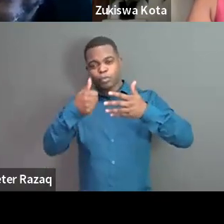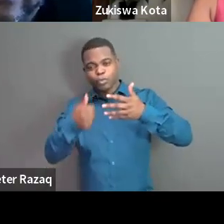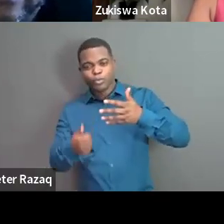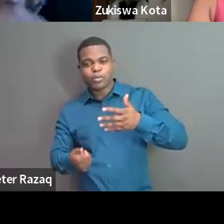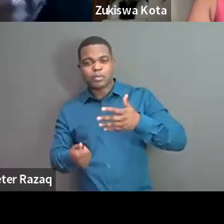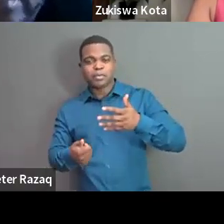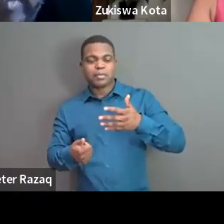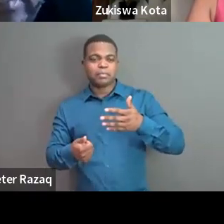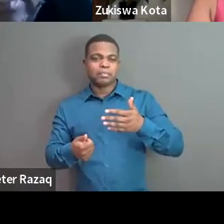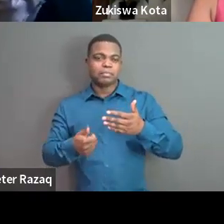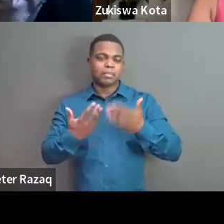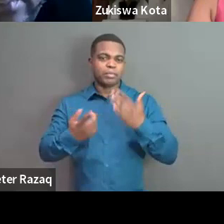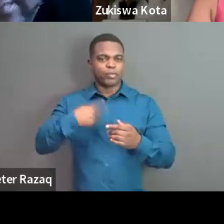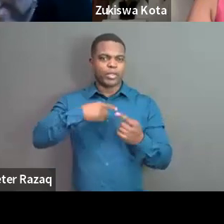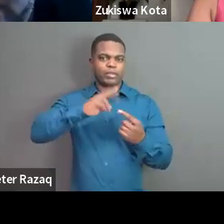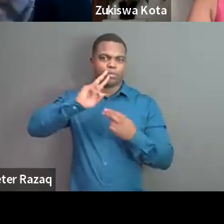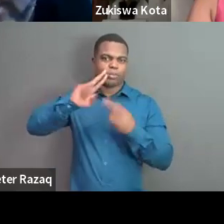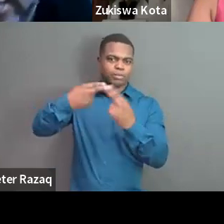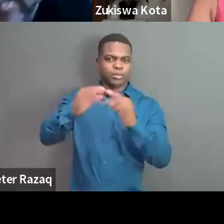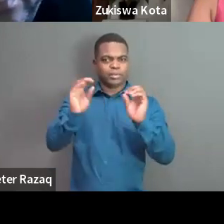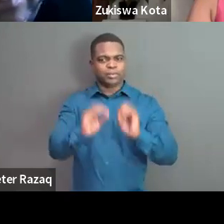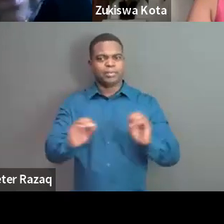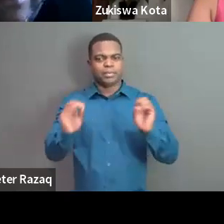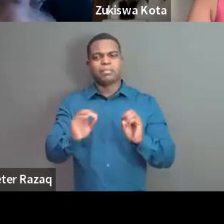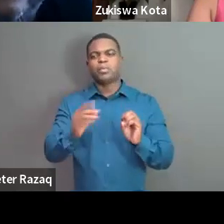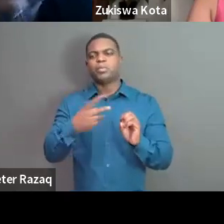follow-ups and updates. So I'm noting some questions from other